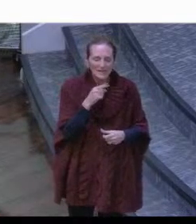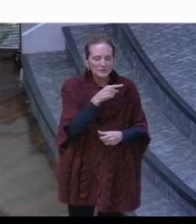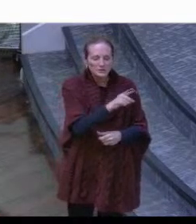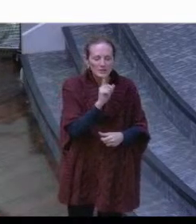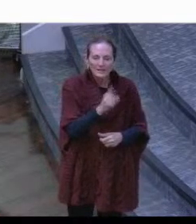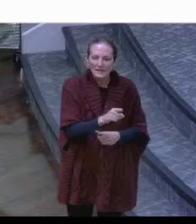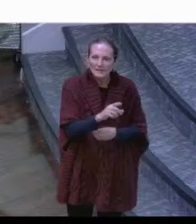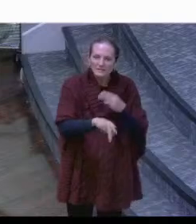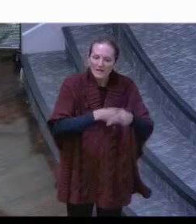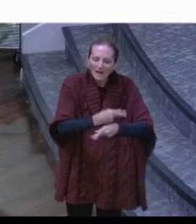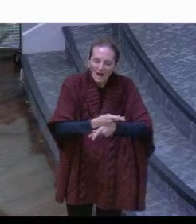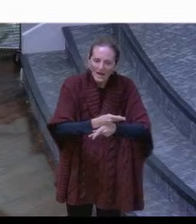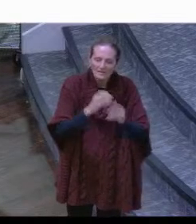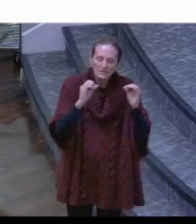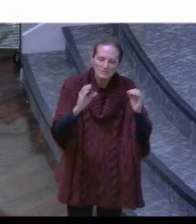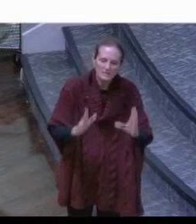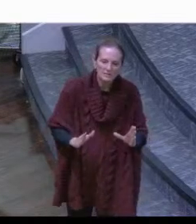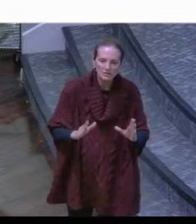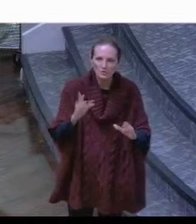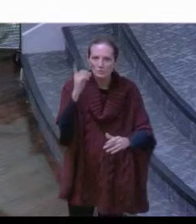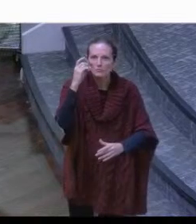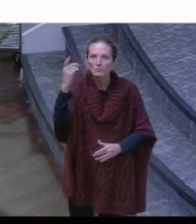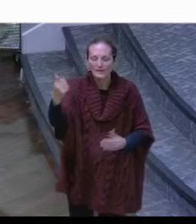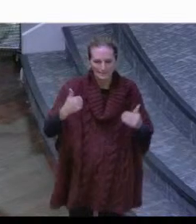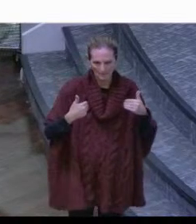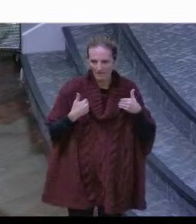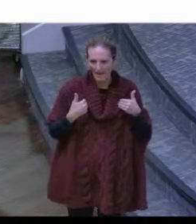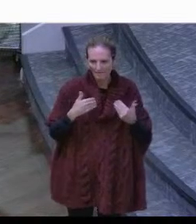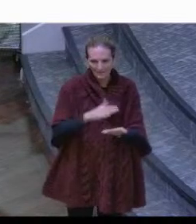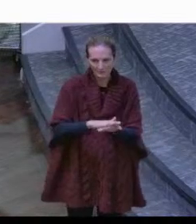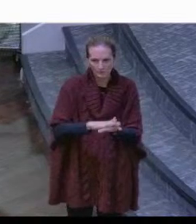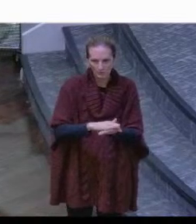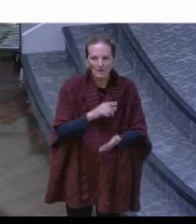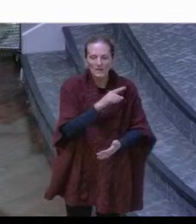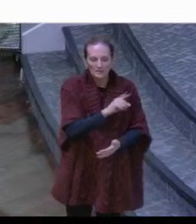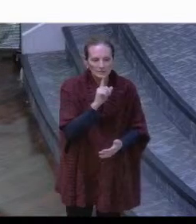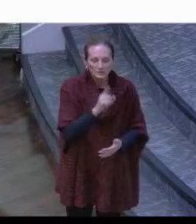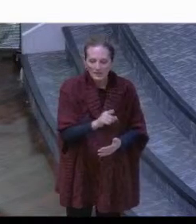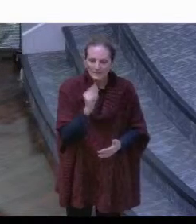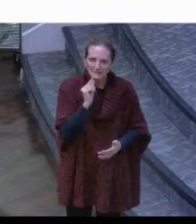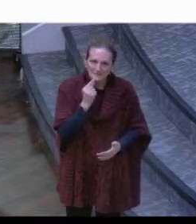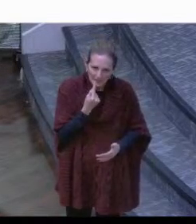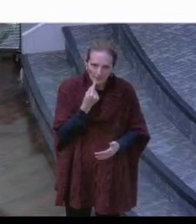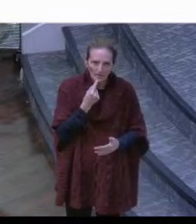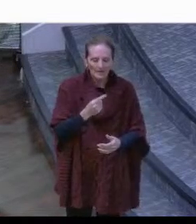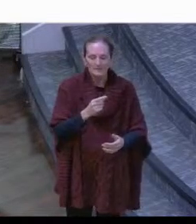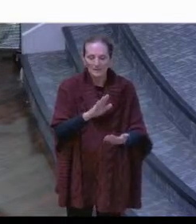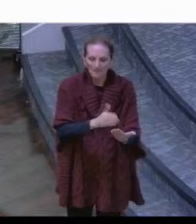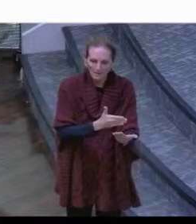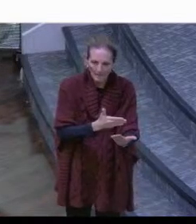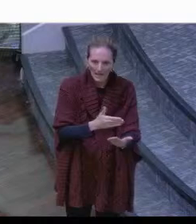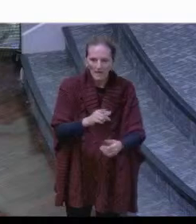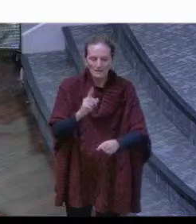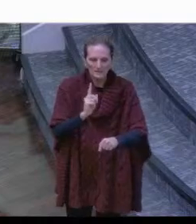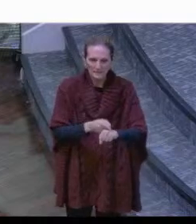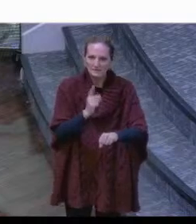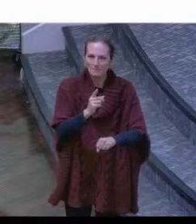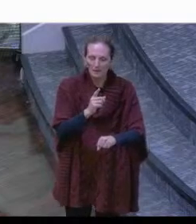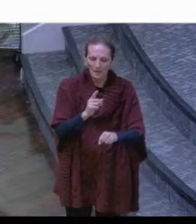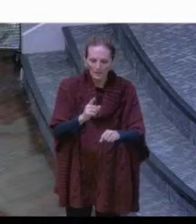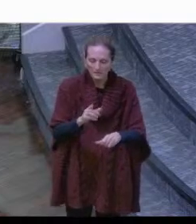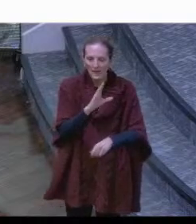you dream of having at your child's school. Ms. Waller-Price is serious about band, discipline, and effort. She